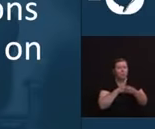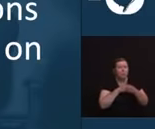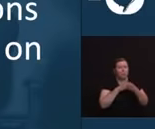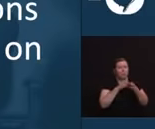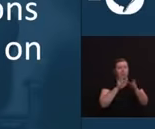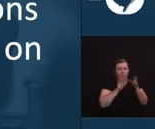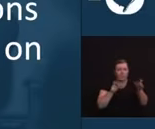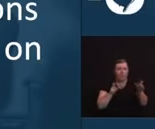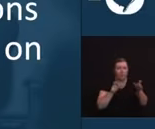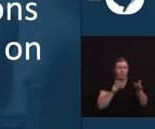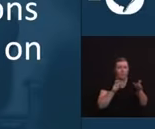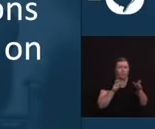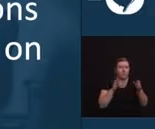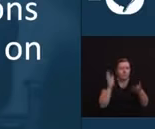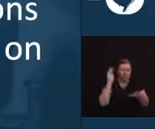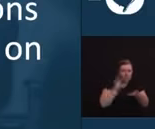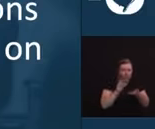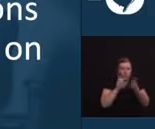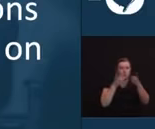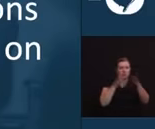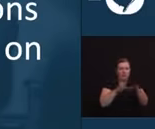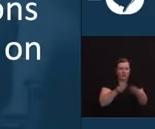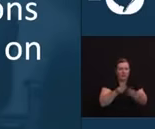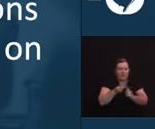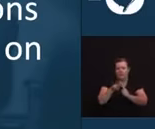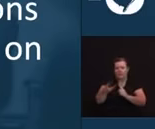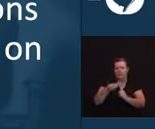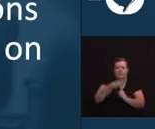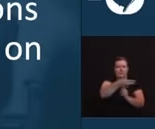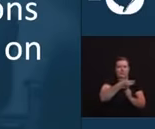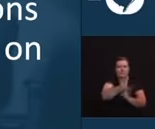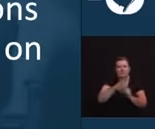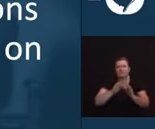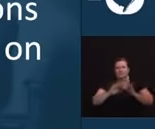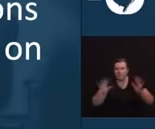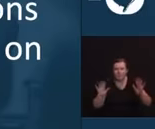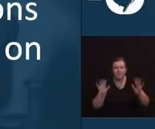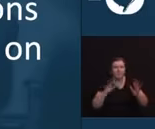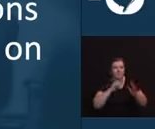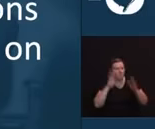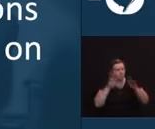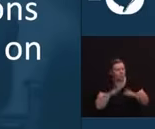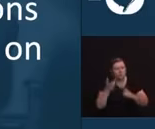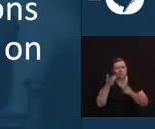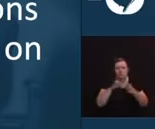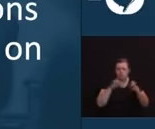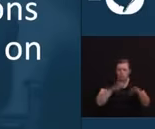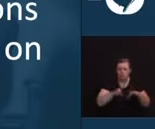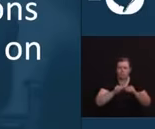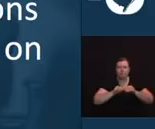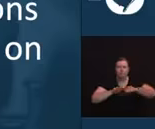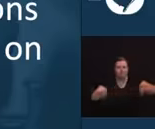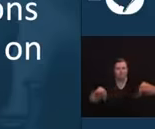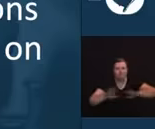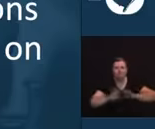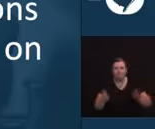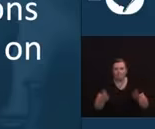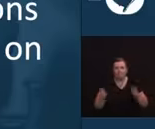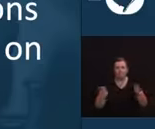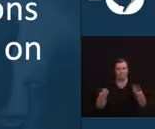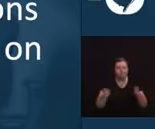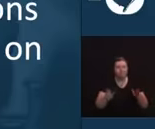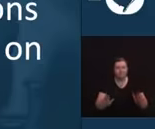at risk. It is that simple. As for indoor sports practices or competitions, they will be allowed to exceed the